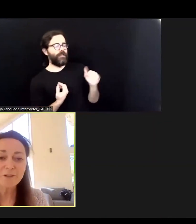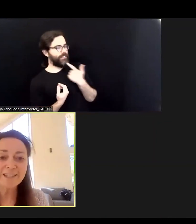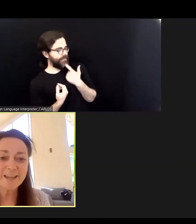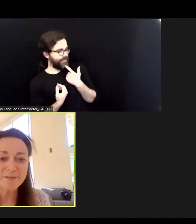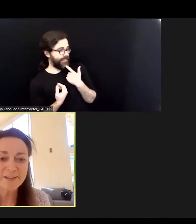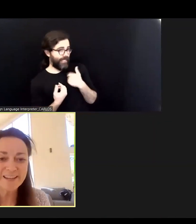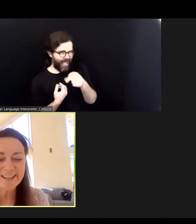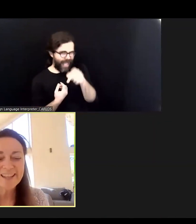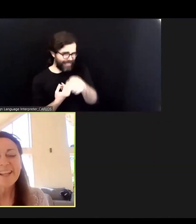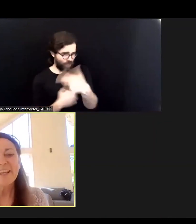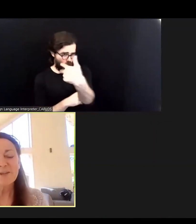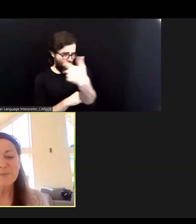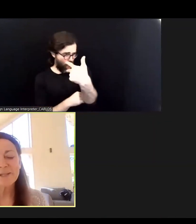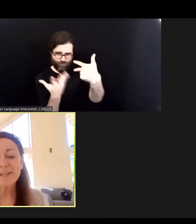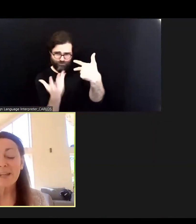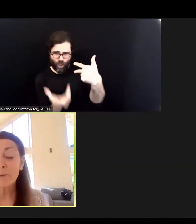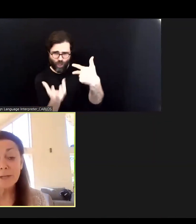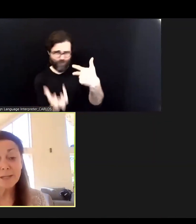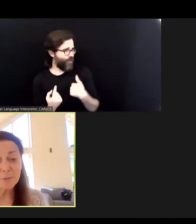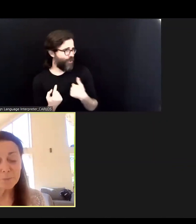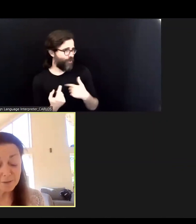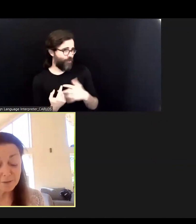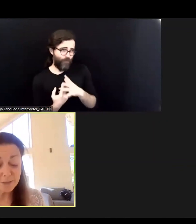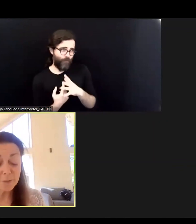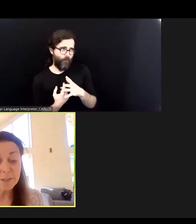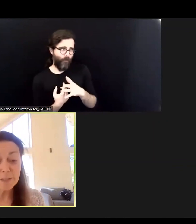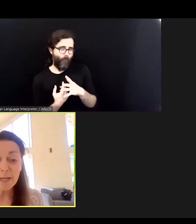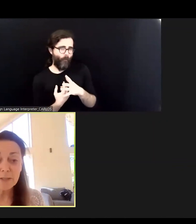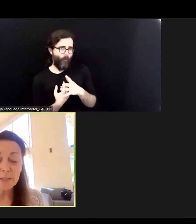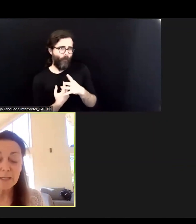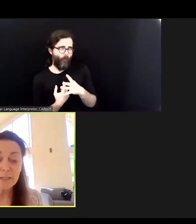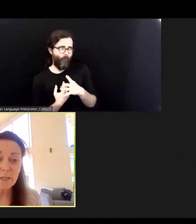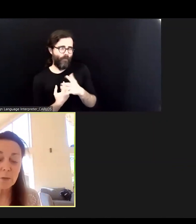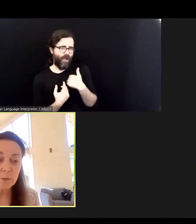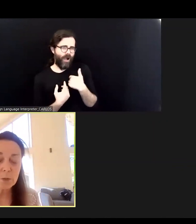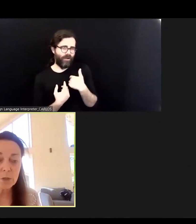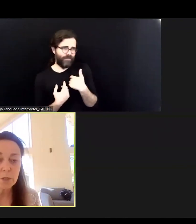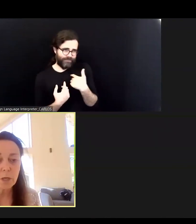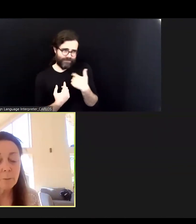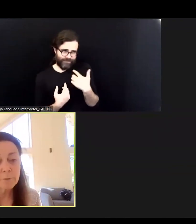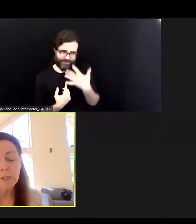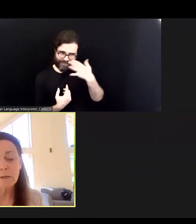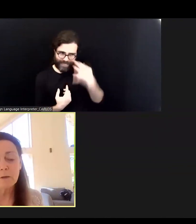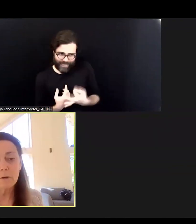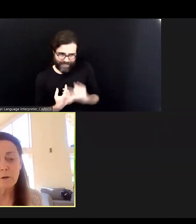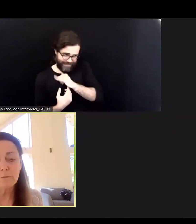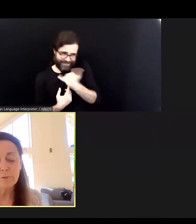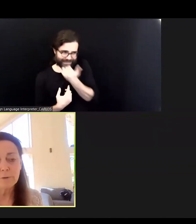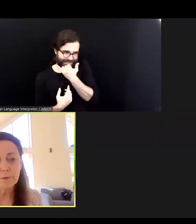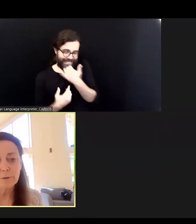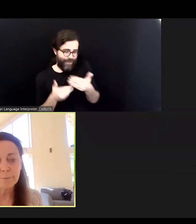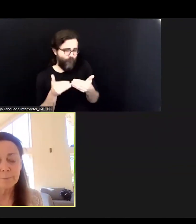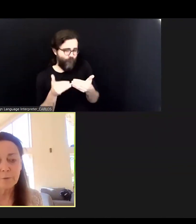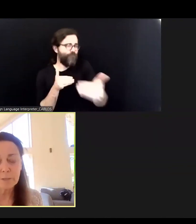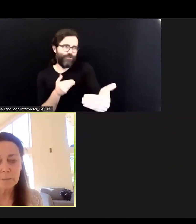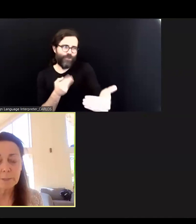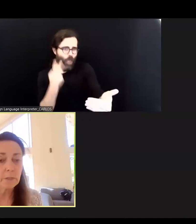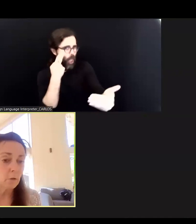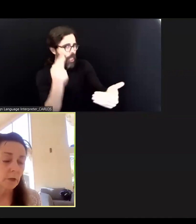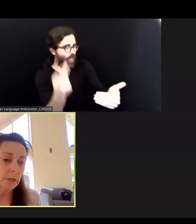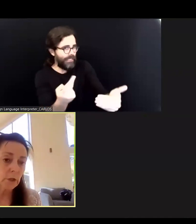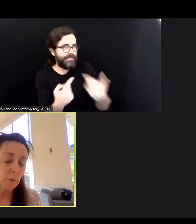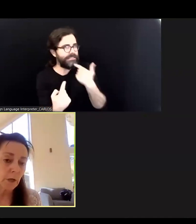helps. Thank you, Loredana. Yes, it's very clear answer. We need to quantify that in money, but yes,